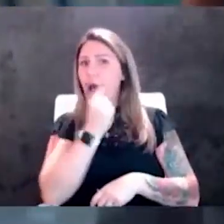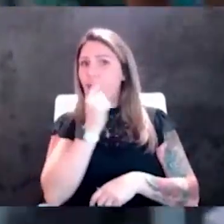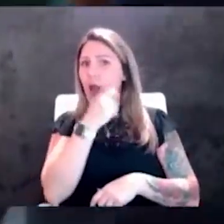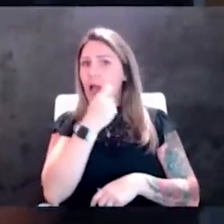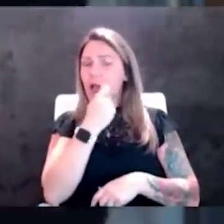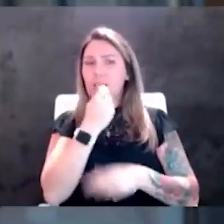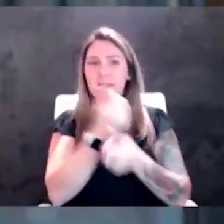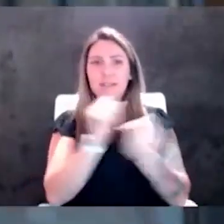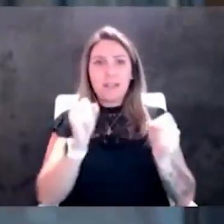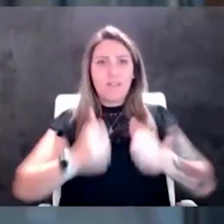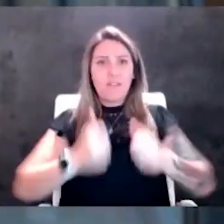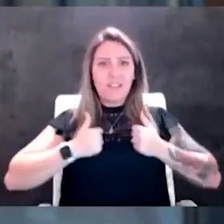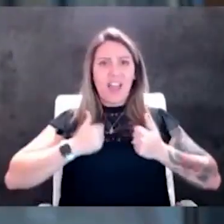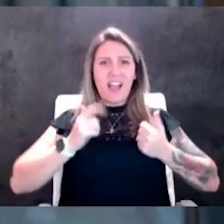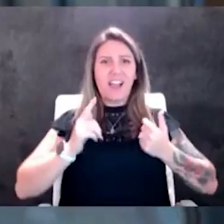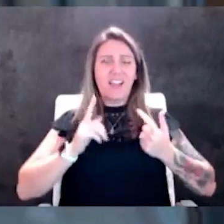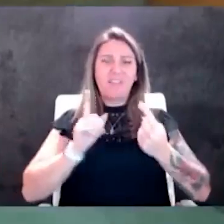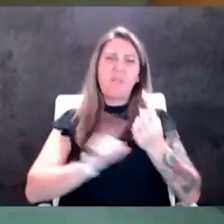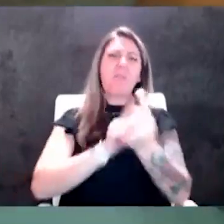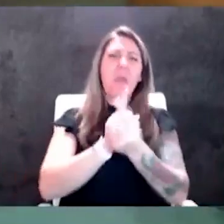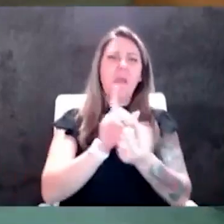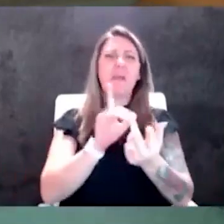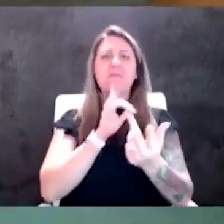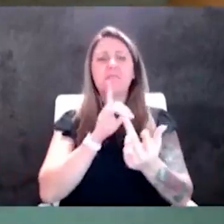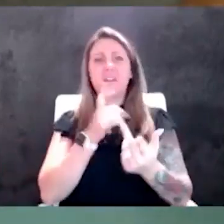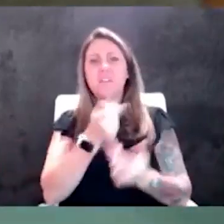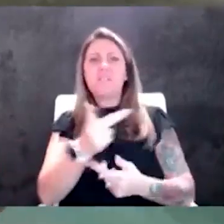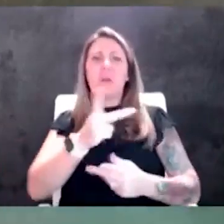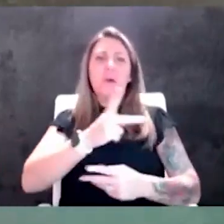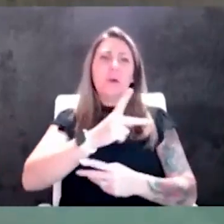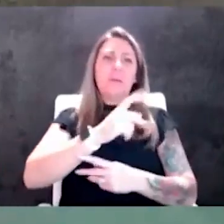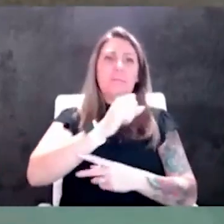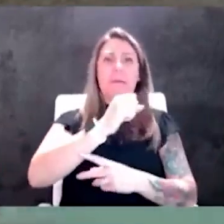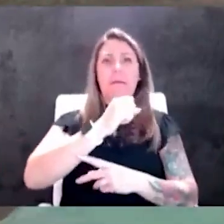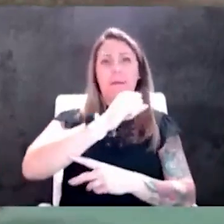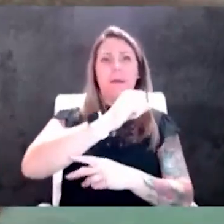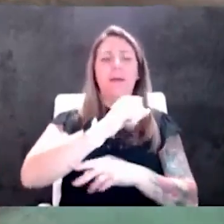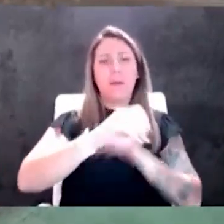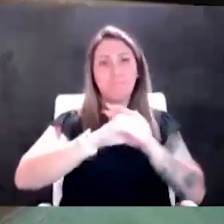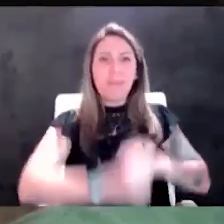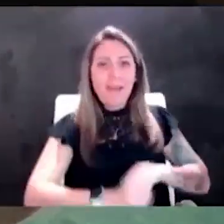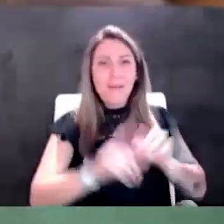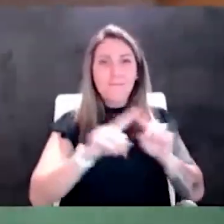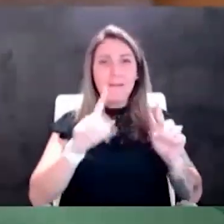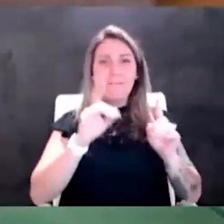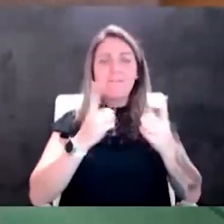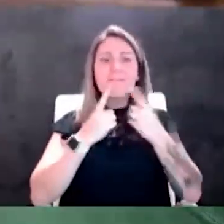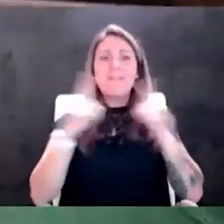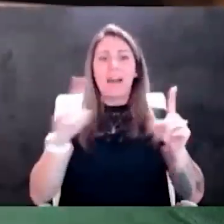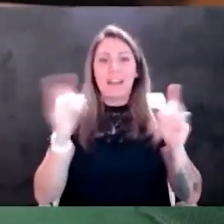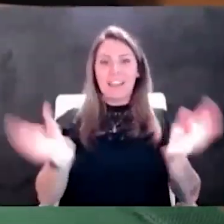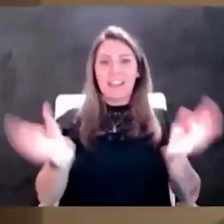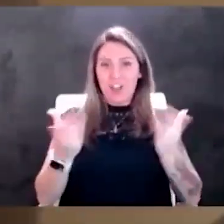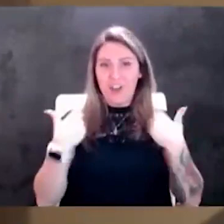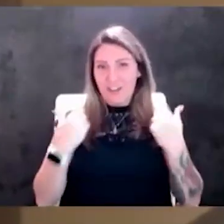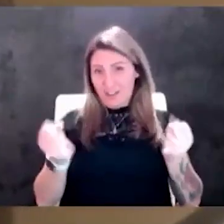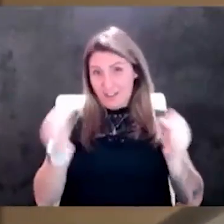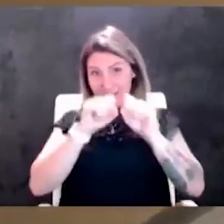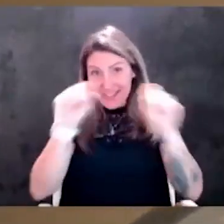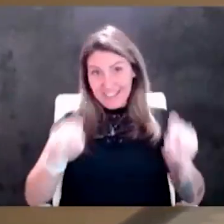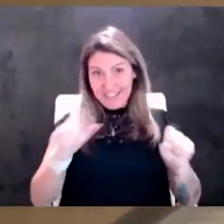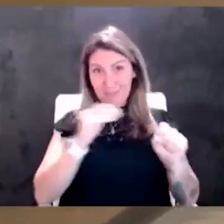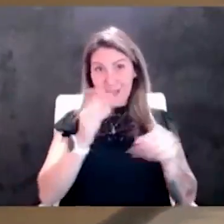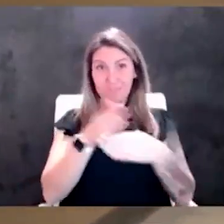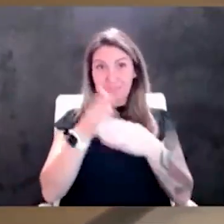met a few roadblocks along the way that would have stopped most people. Not him. He finally landed here at the health system, and he shares his message